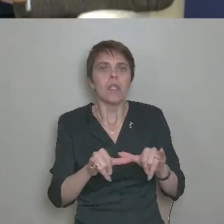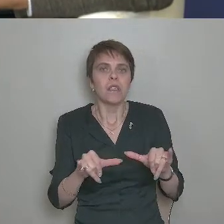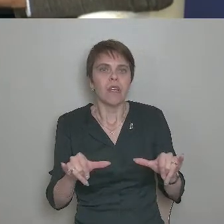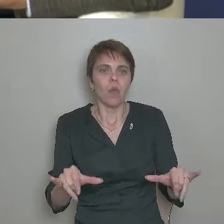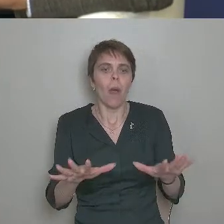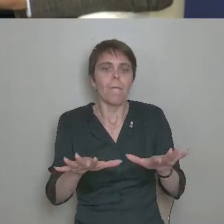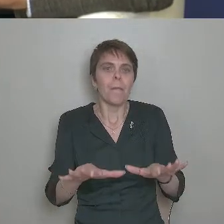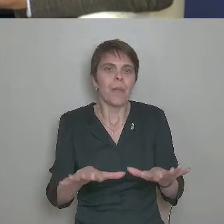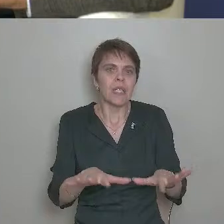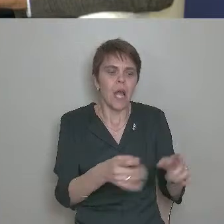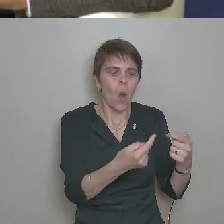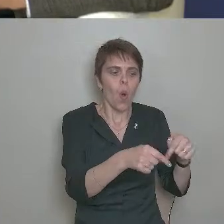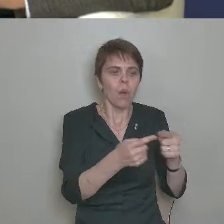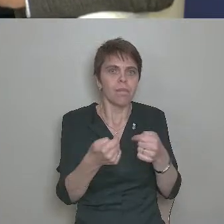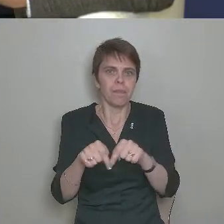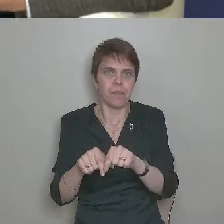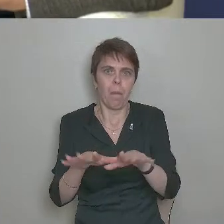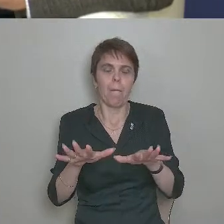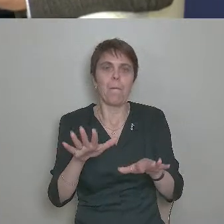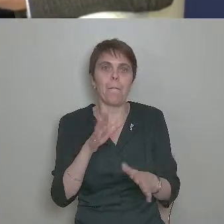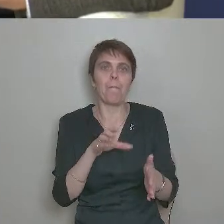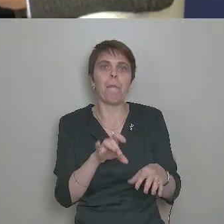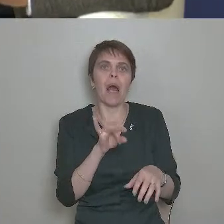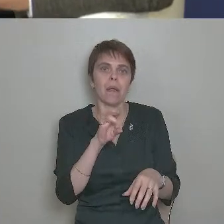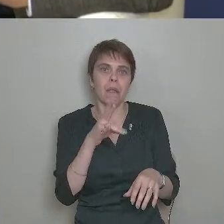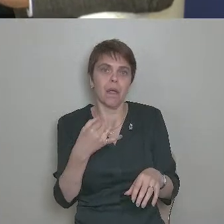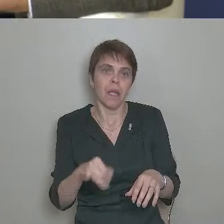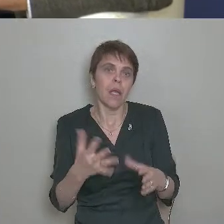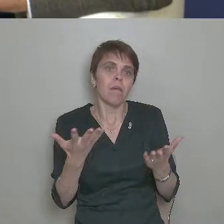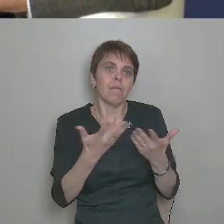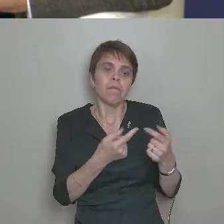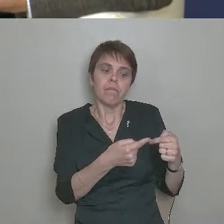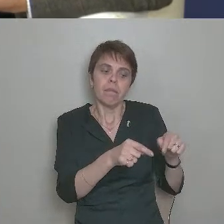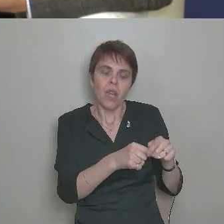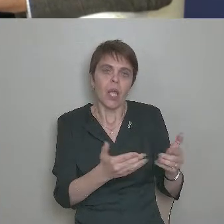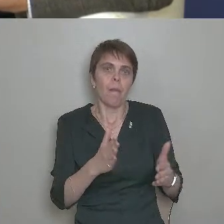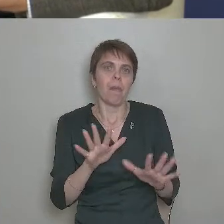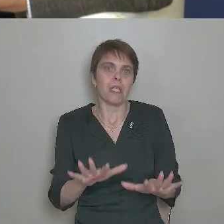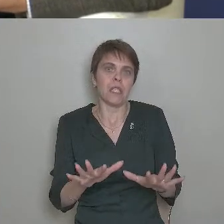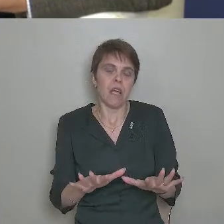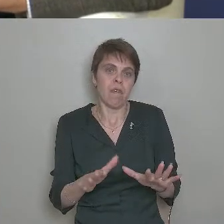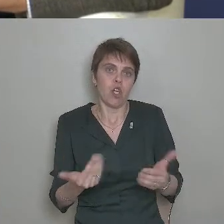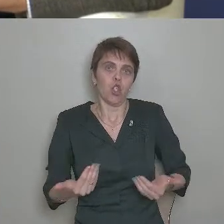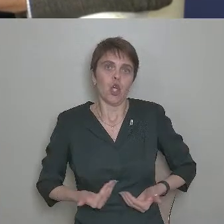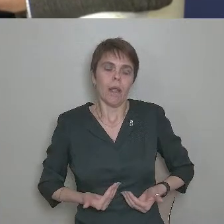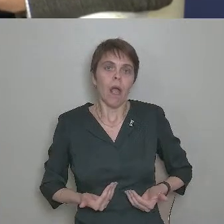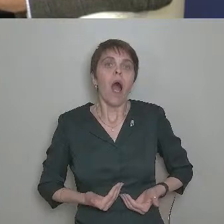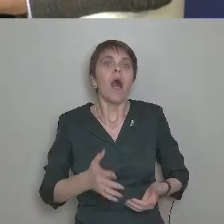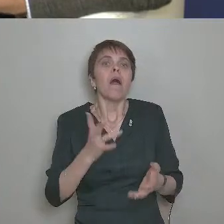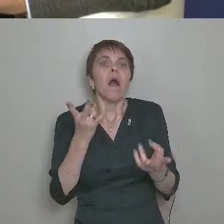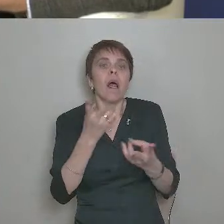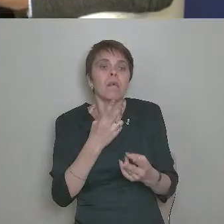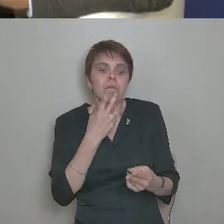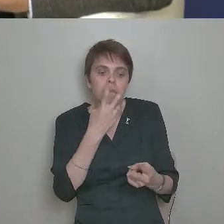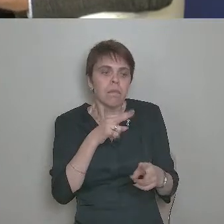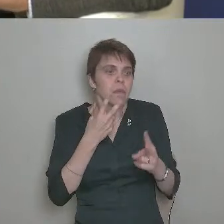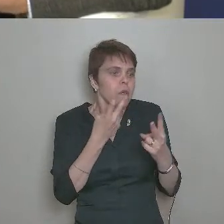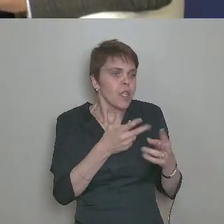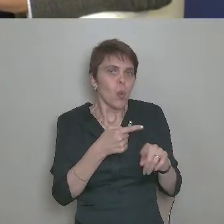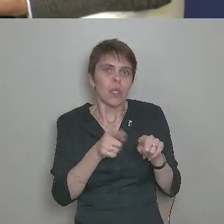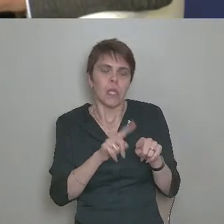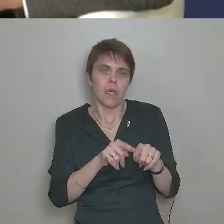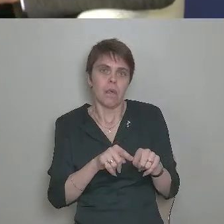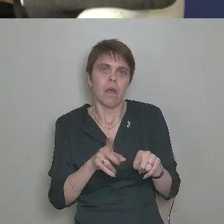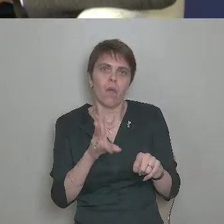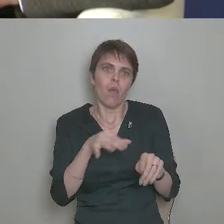development of local party organizations and political life at the local level. But here we